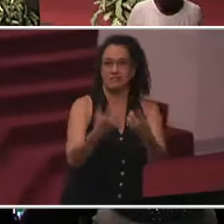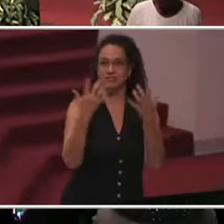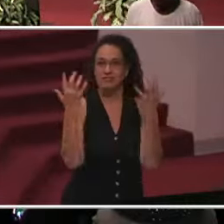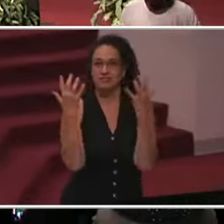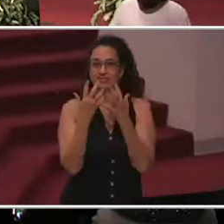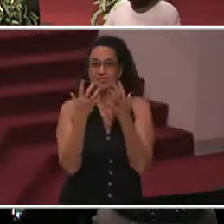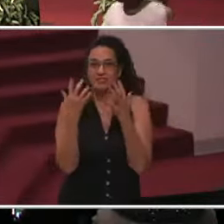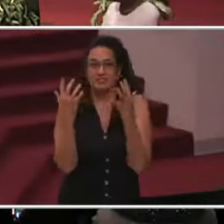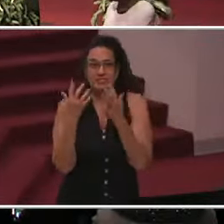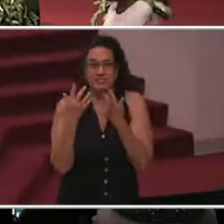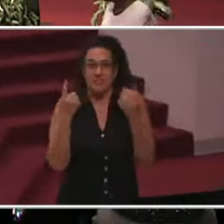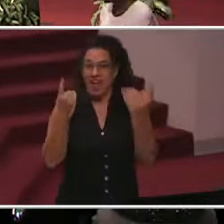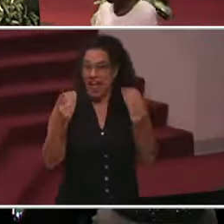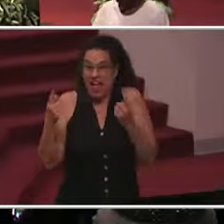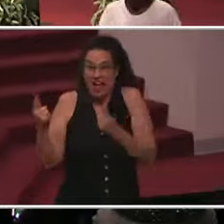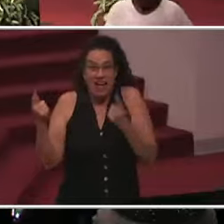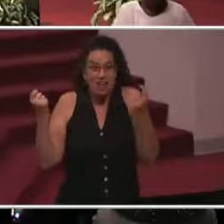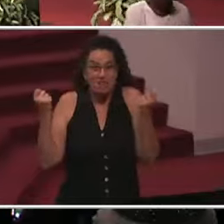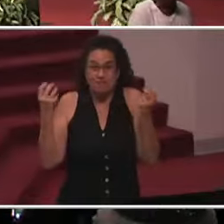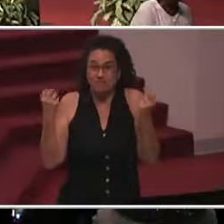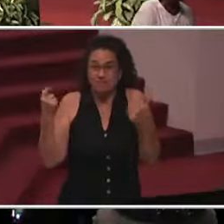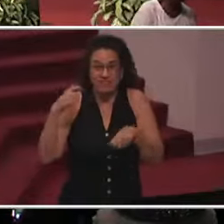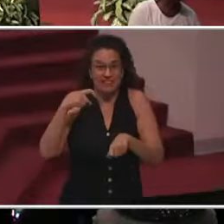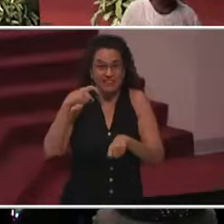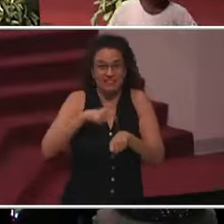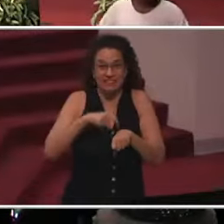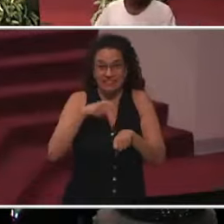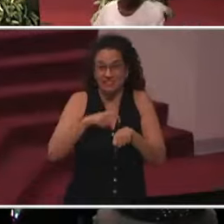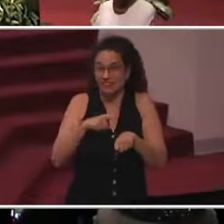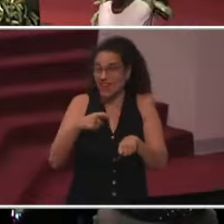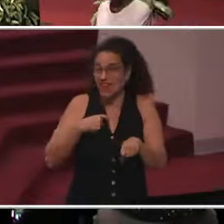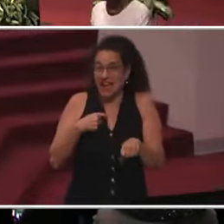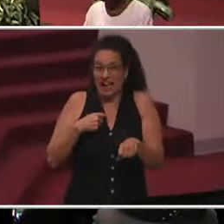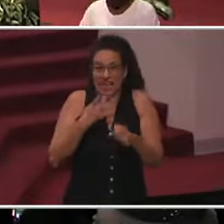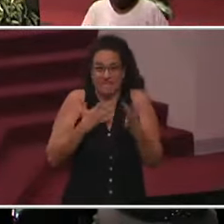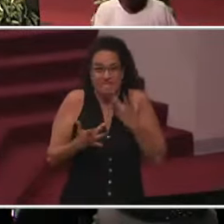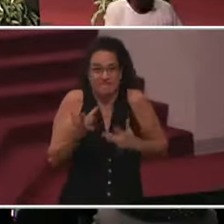There were so many times when I came so close.